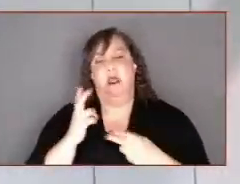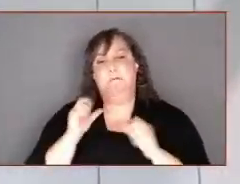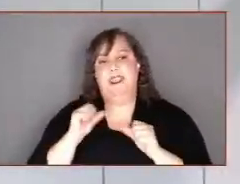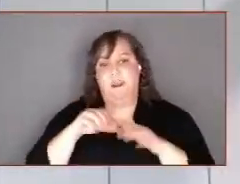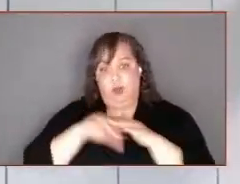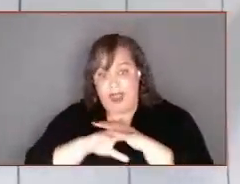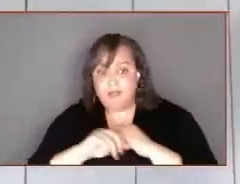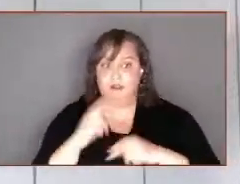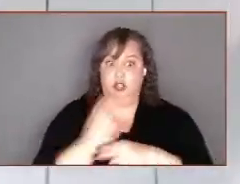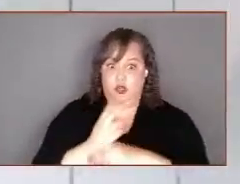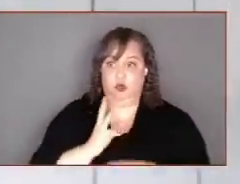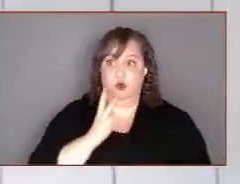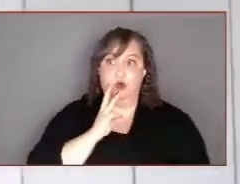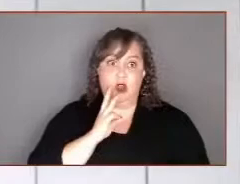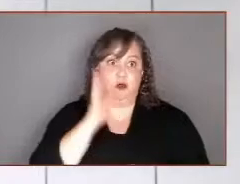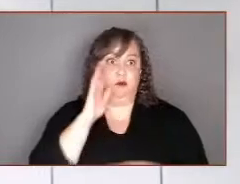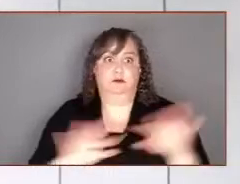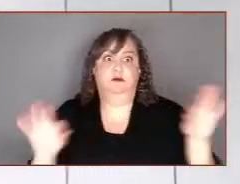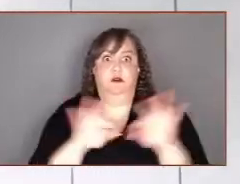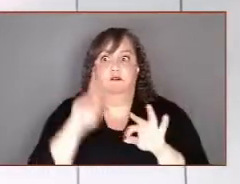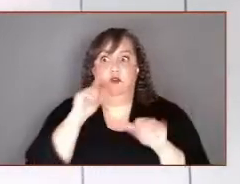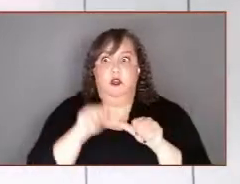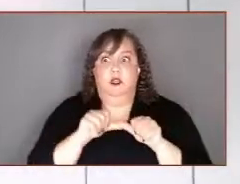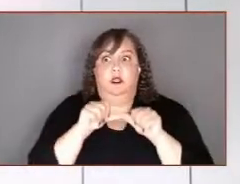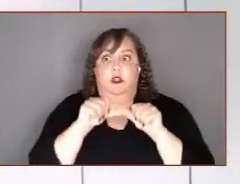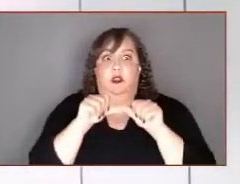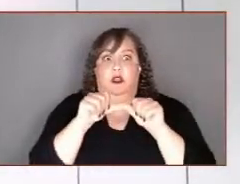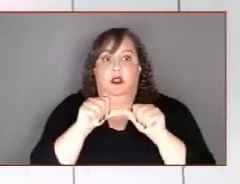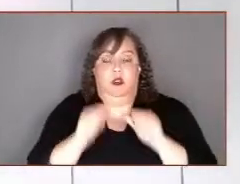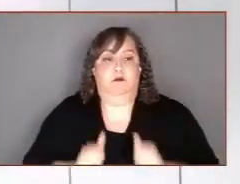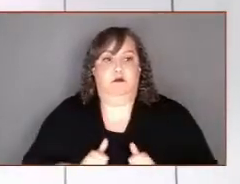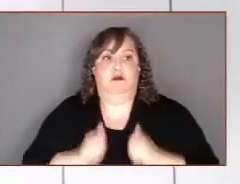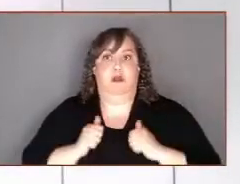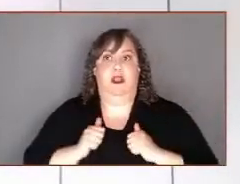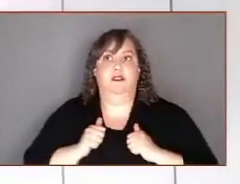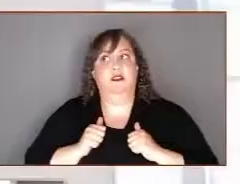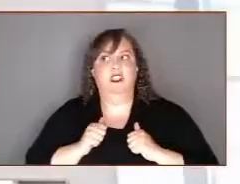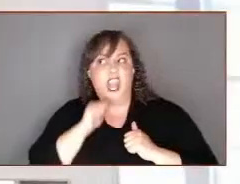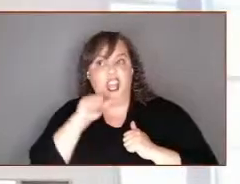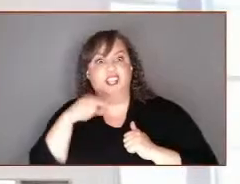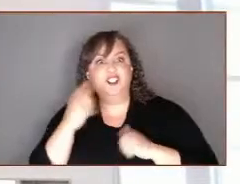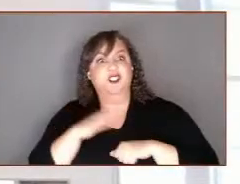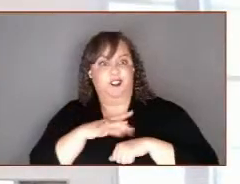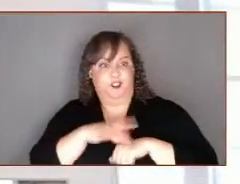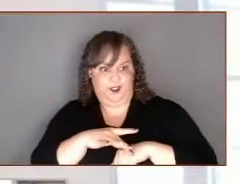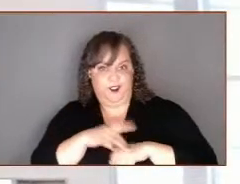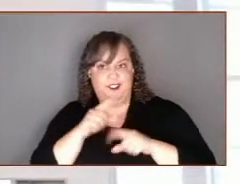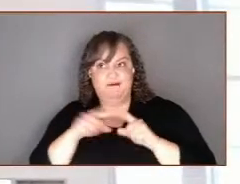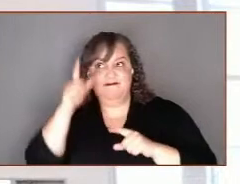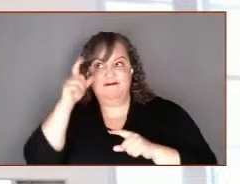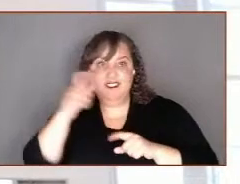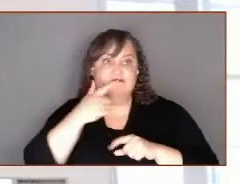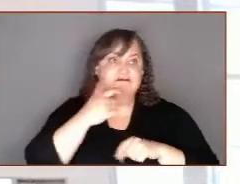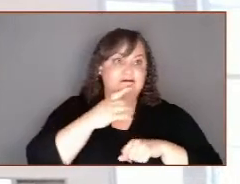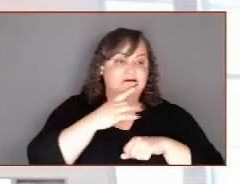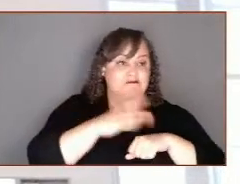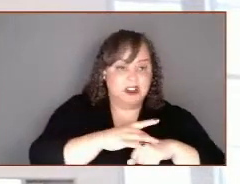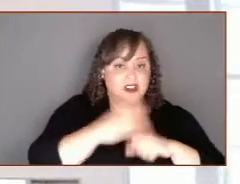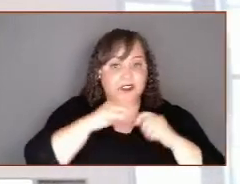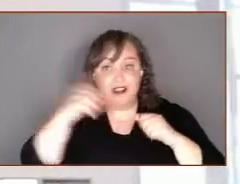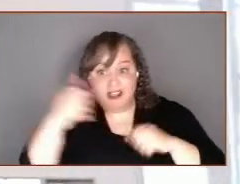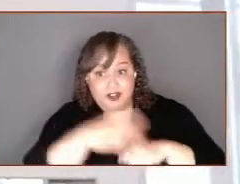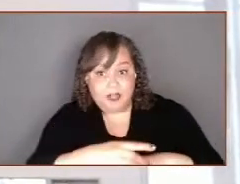beyond Earth. So now that you get a little bit of context about the challenge itself, I'm joined here on the floor with some of the teams so we can see how